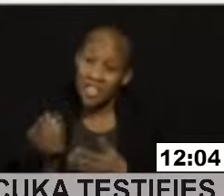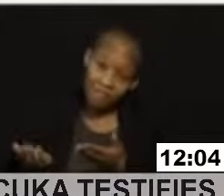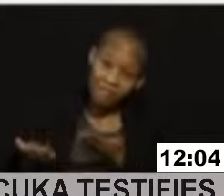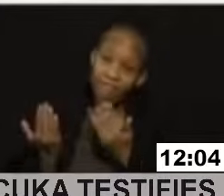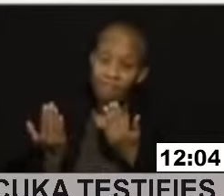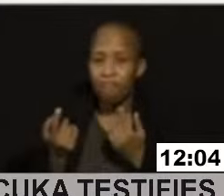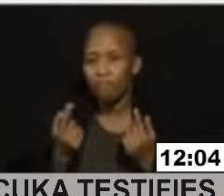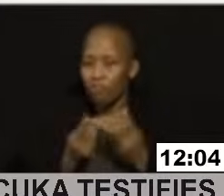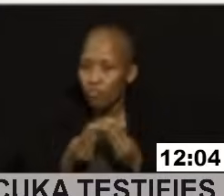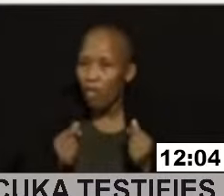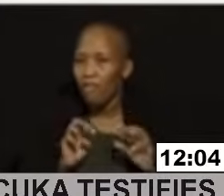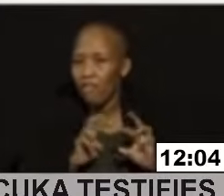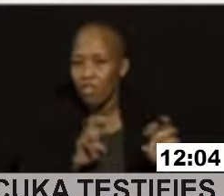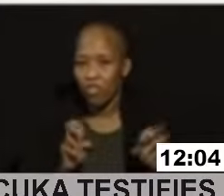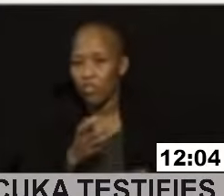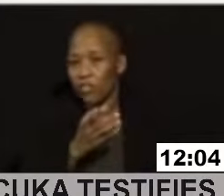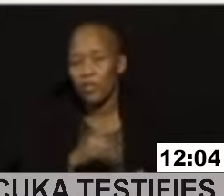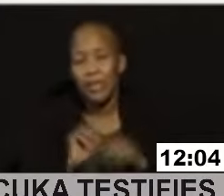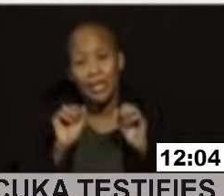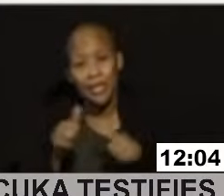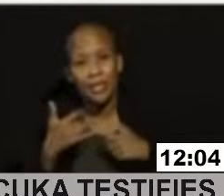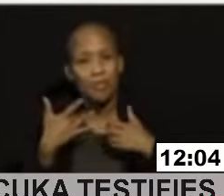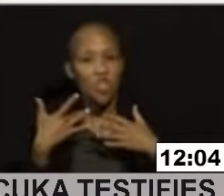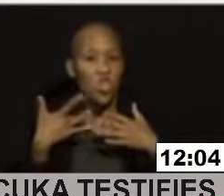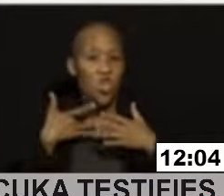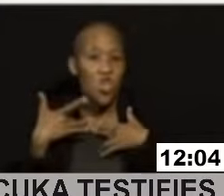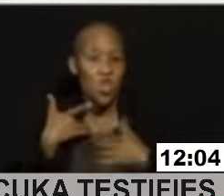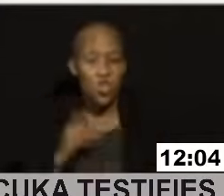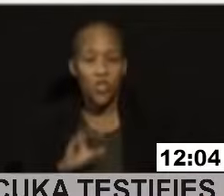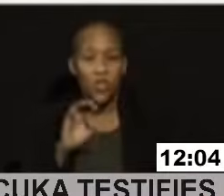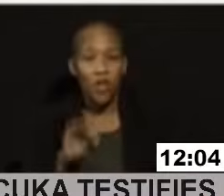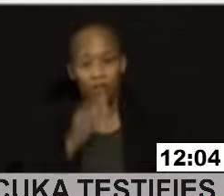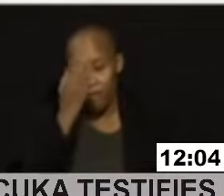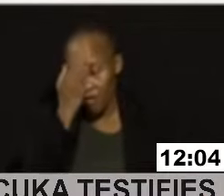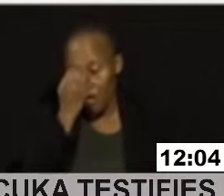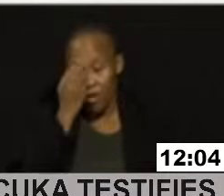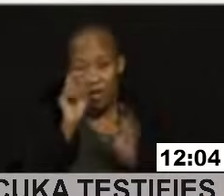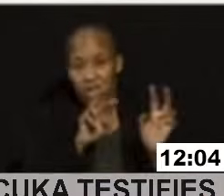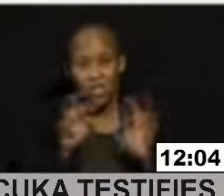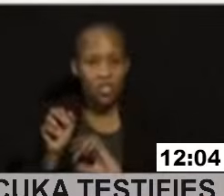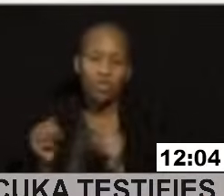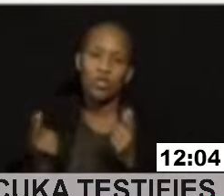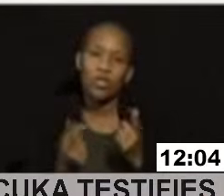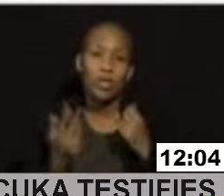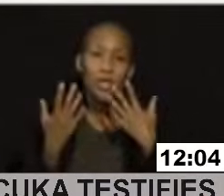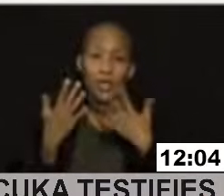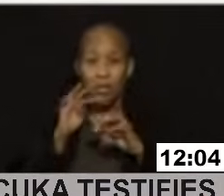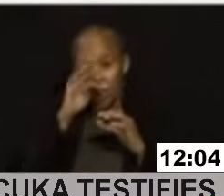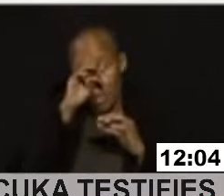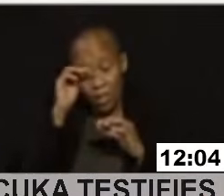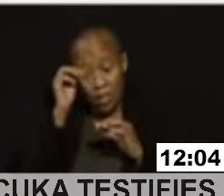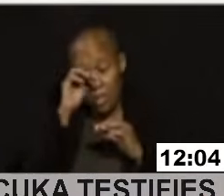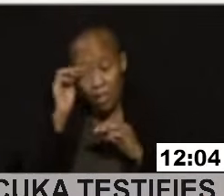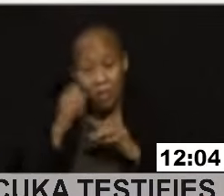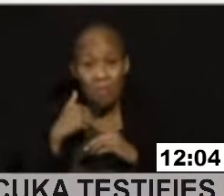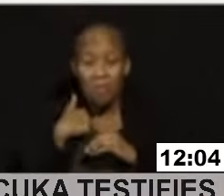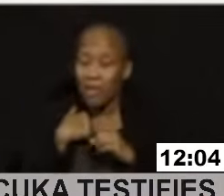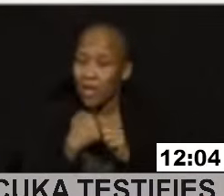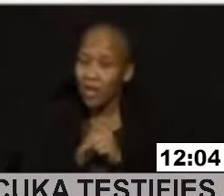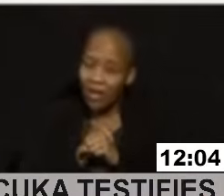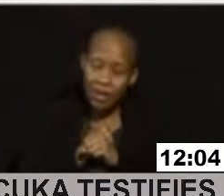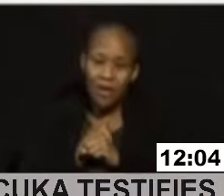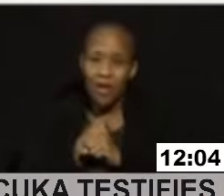So far as I'm concerned, those issues were dealt with because I was never again